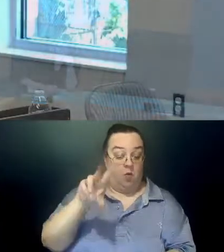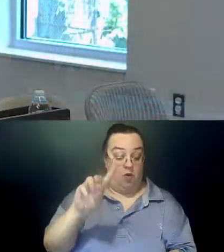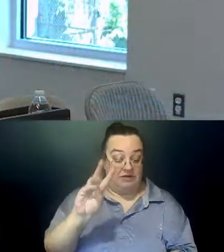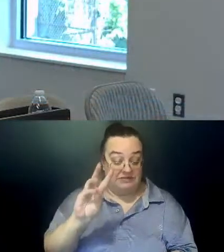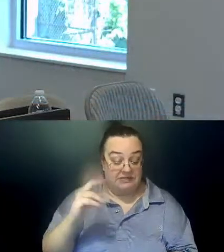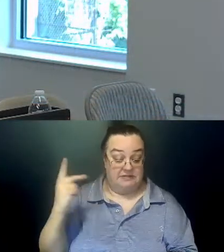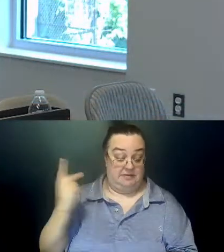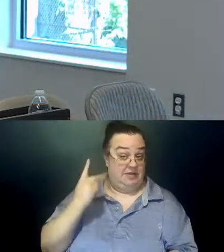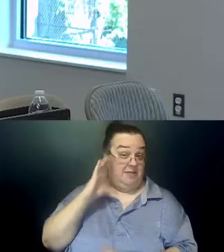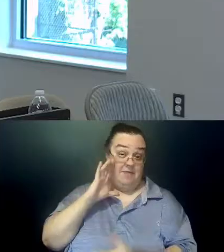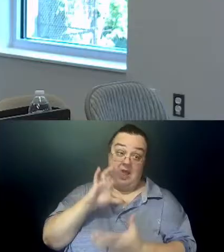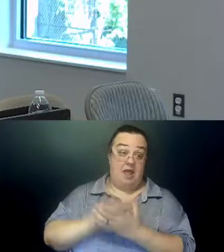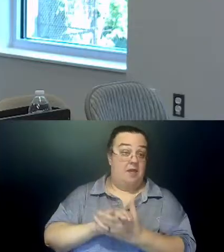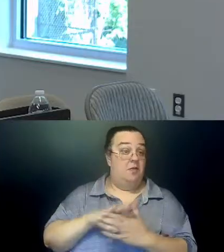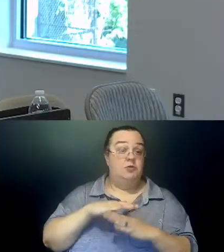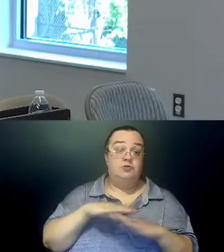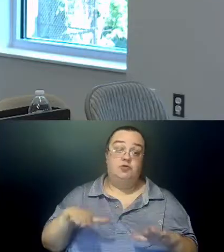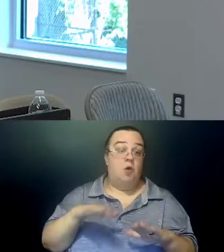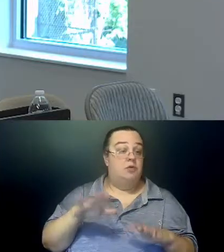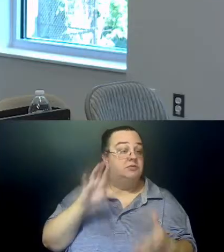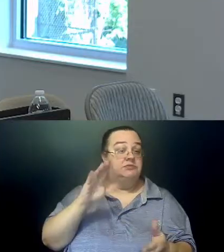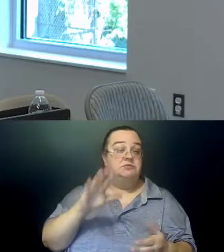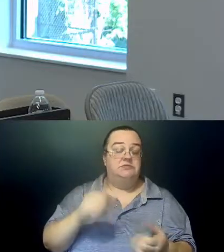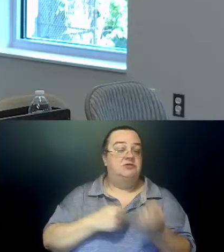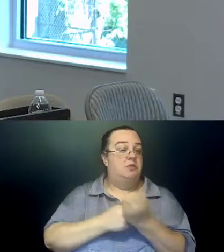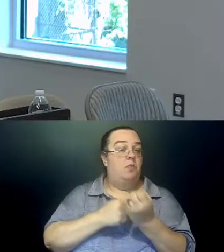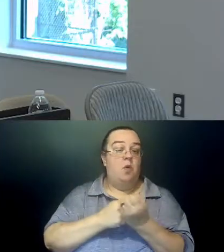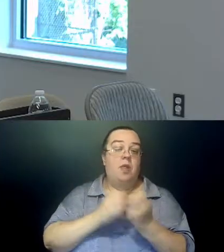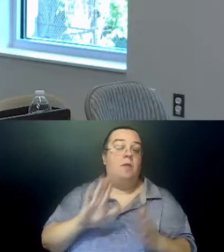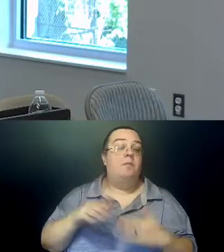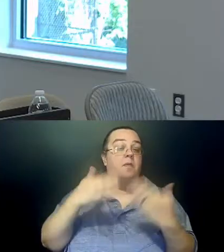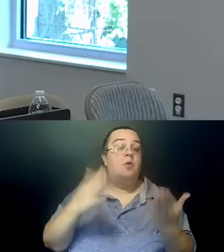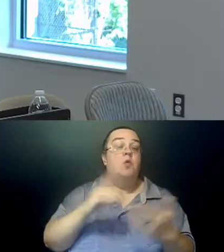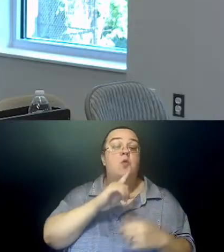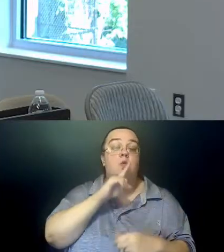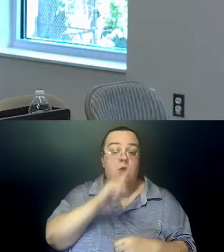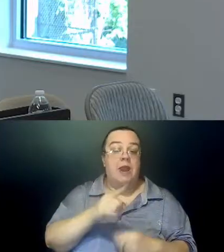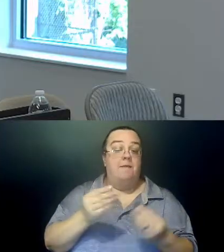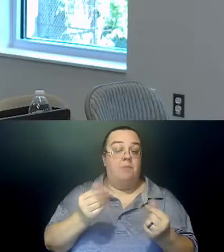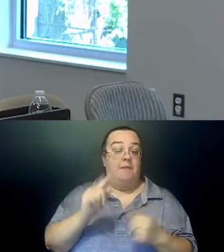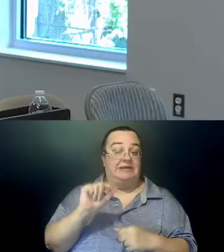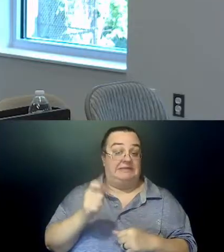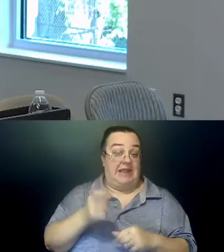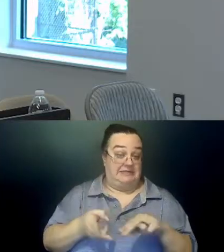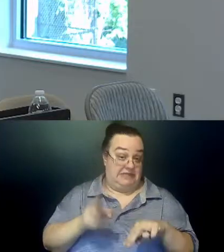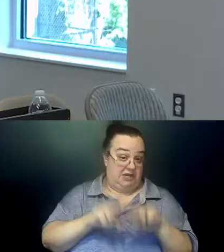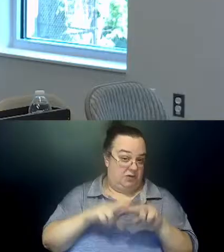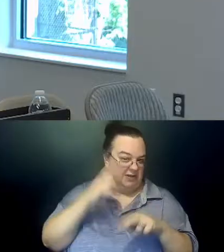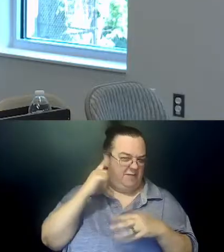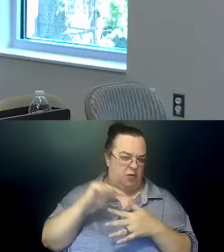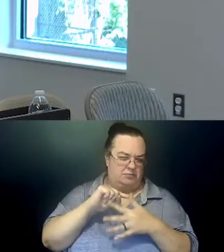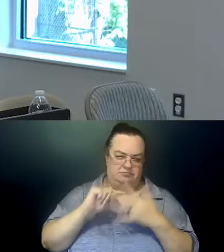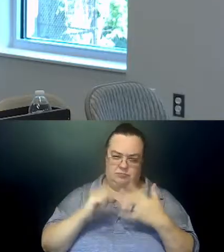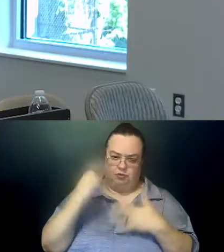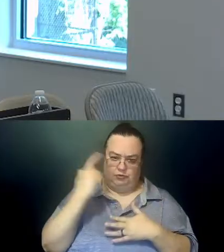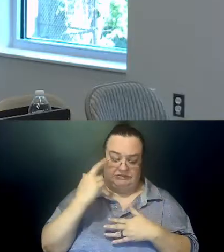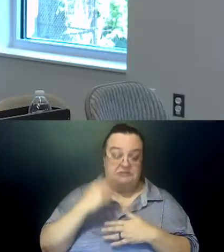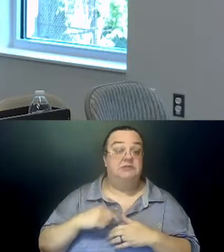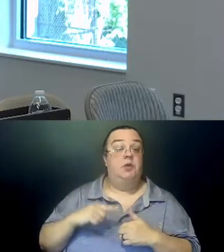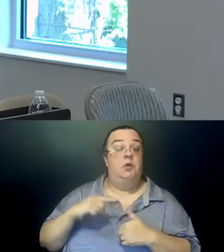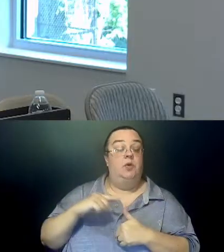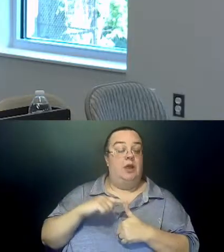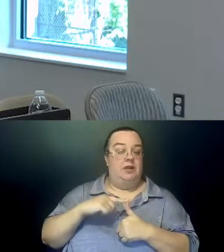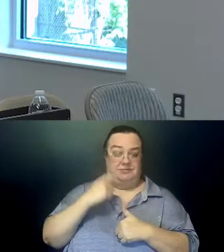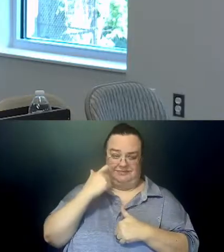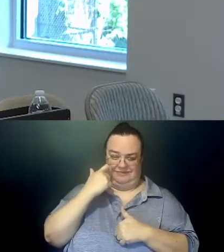I do not support the proposed real property tax increase for the following reasons. 1, just over a